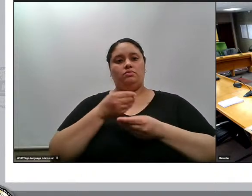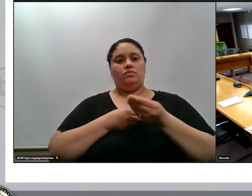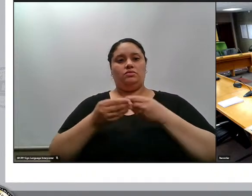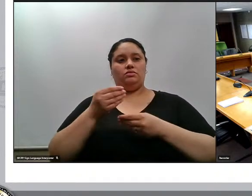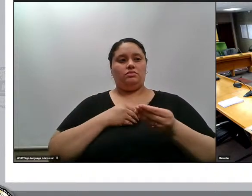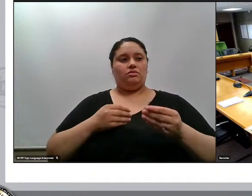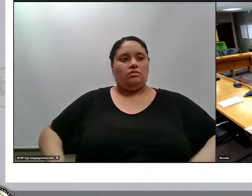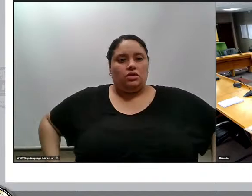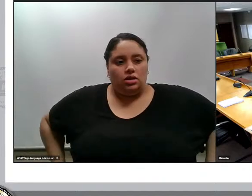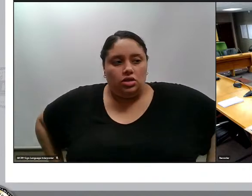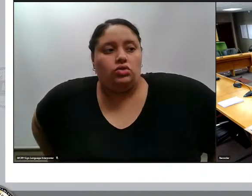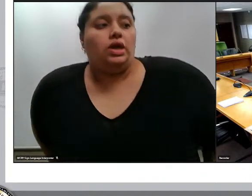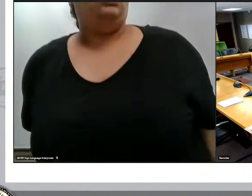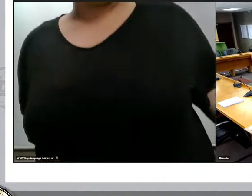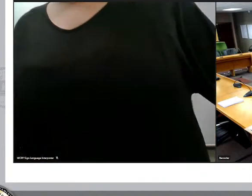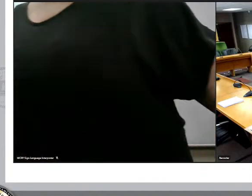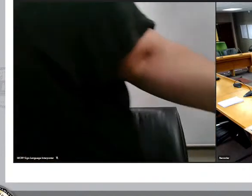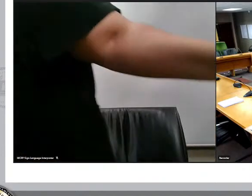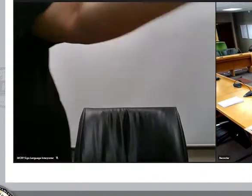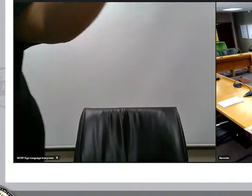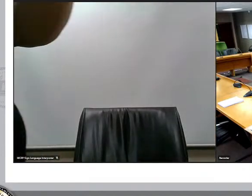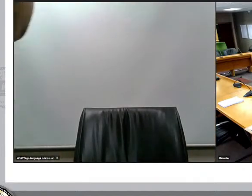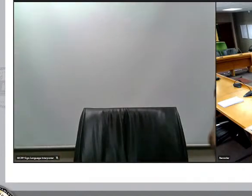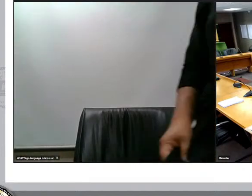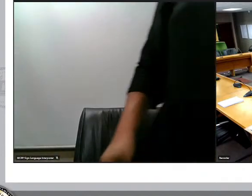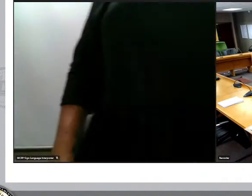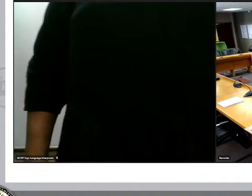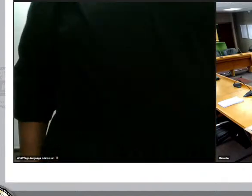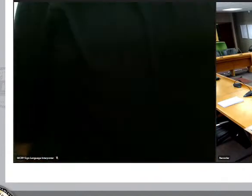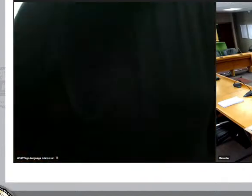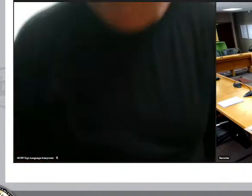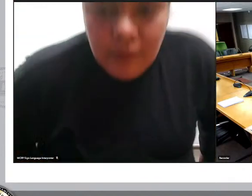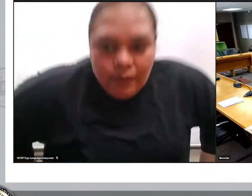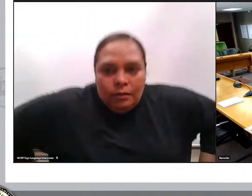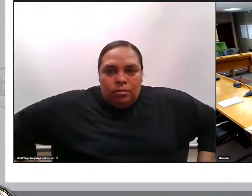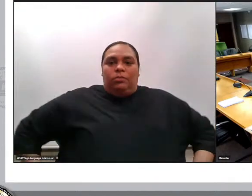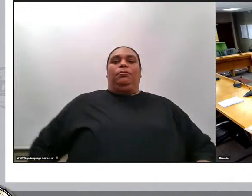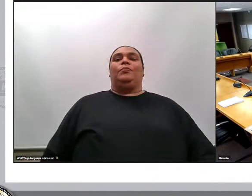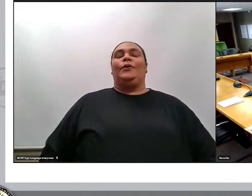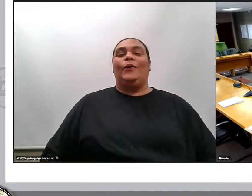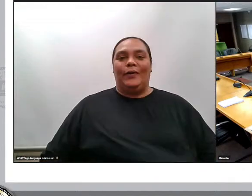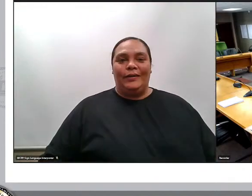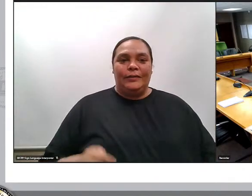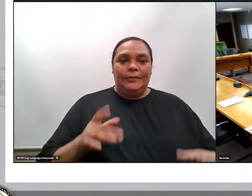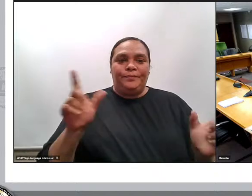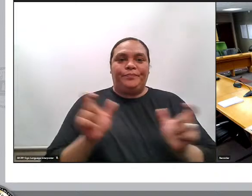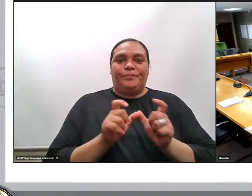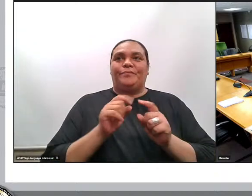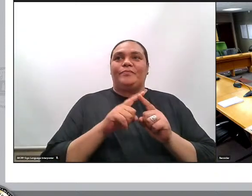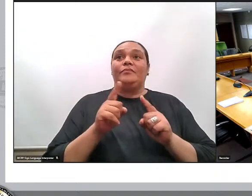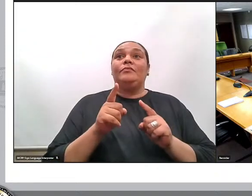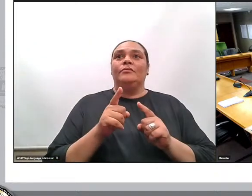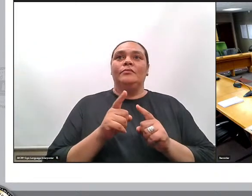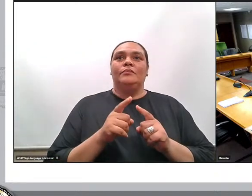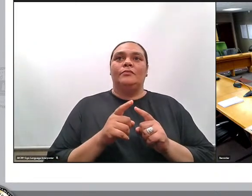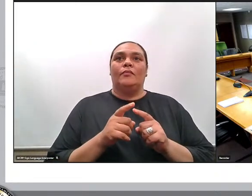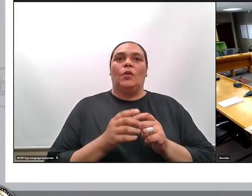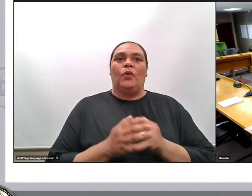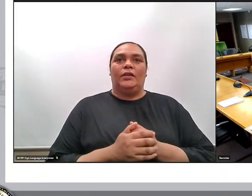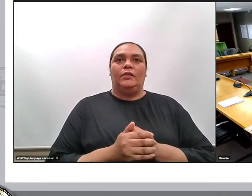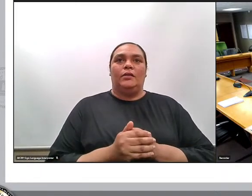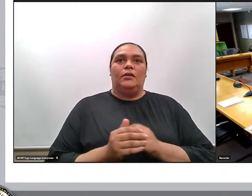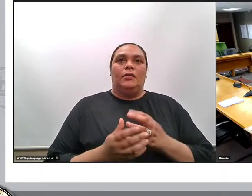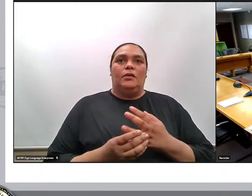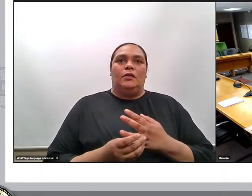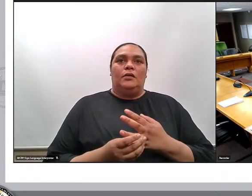many months, have gone by, which I think does not constitute good practice and carries